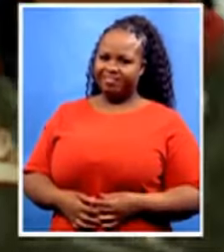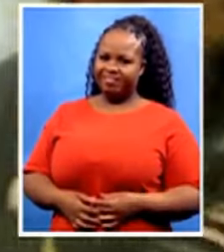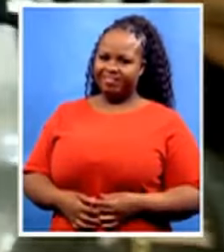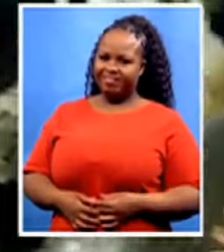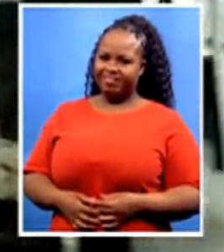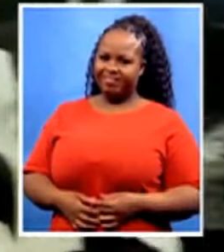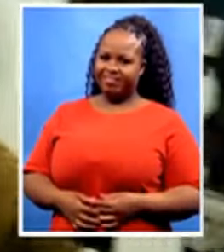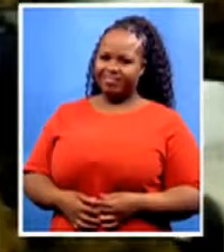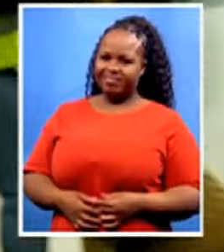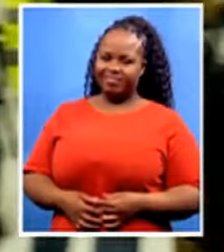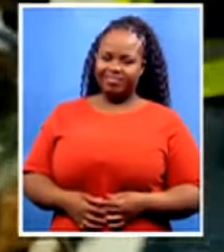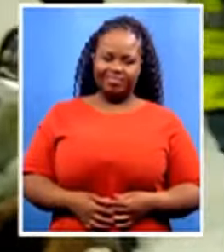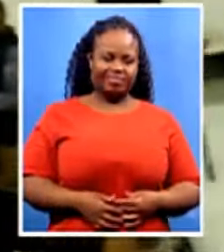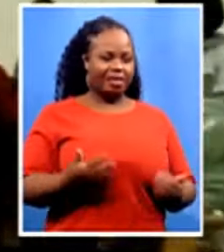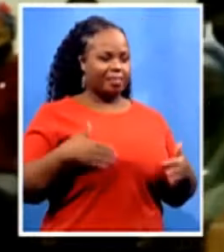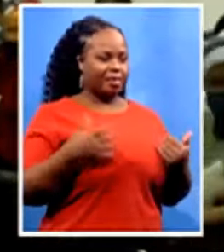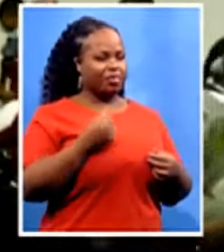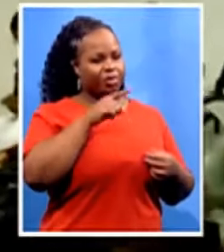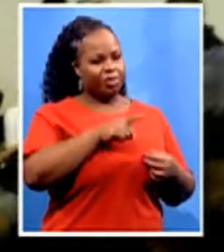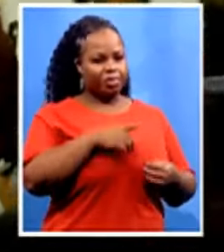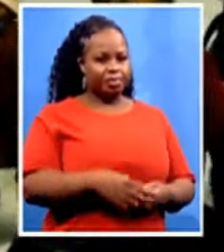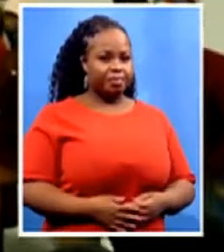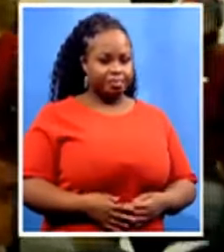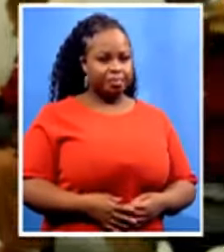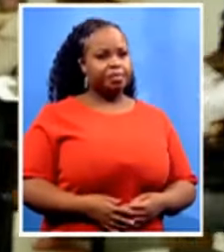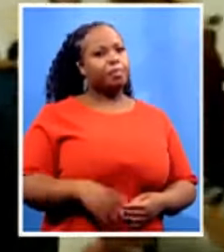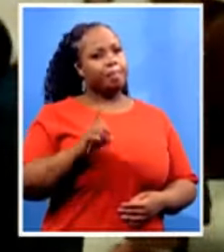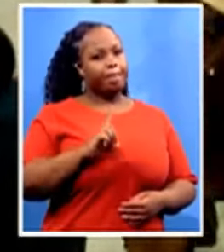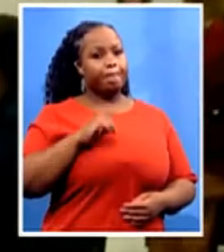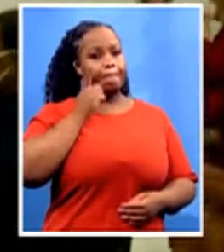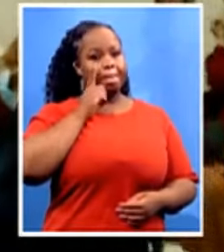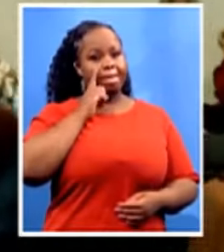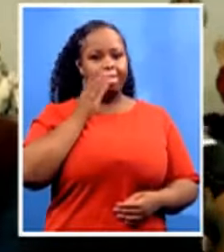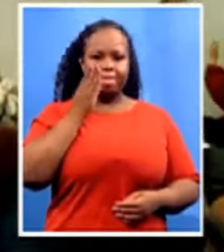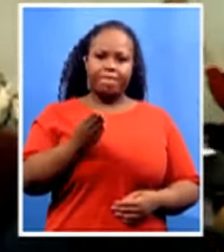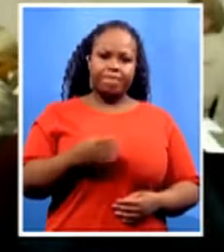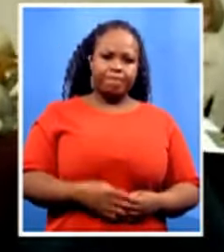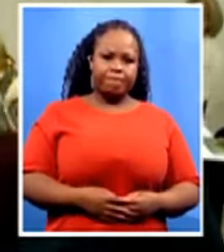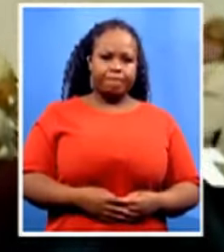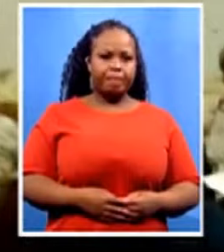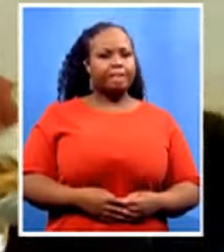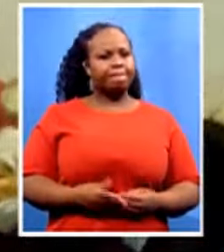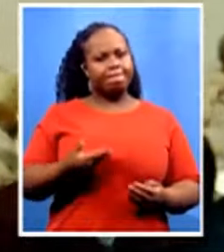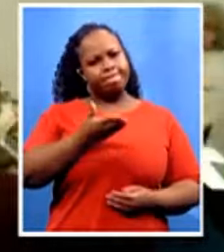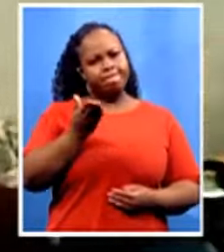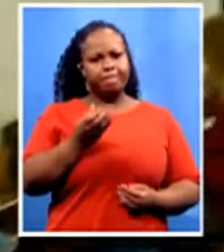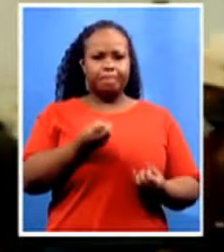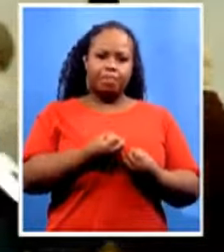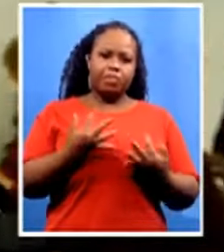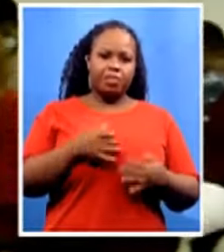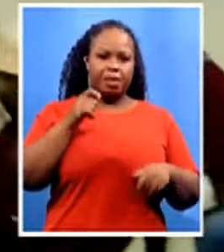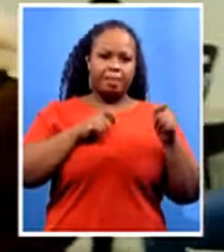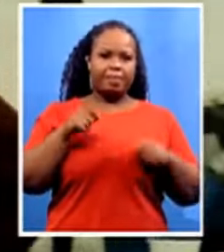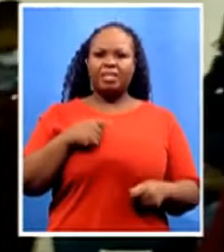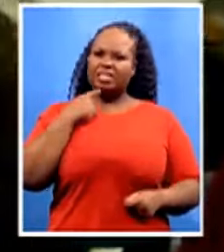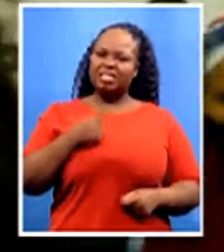Okay. Desiree, let's try and move through here. And that's the sentiment on the ground. You know, many people are saying that it's not scary. It really isn't